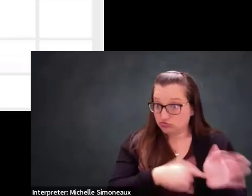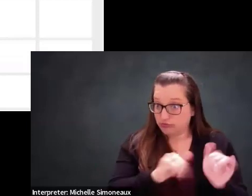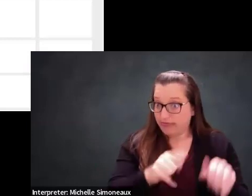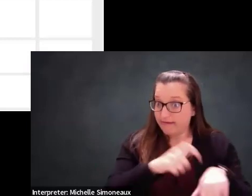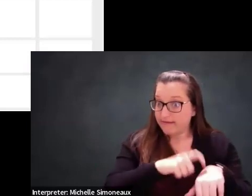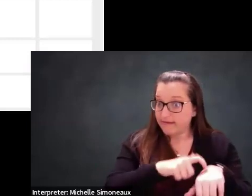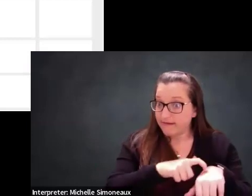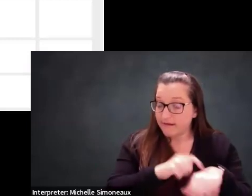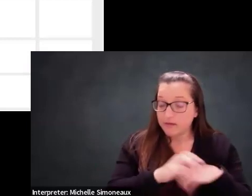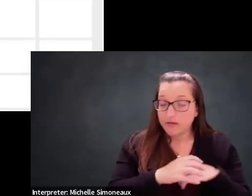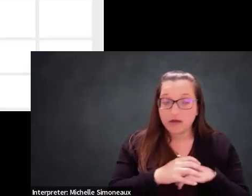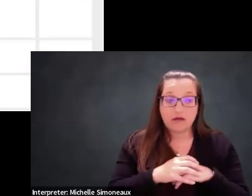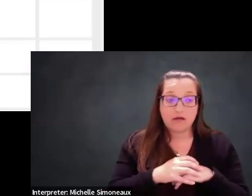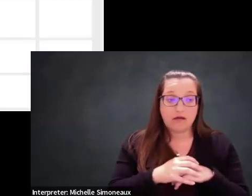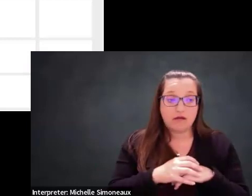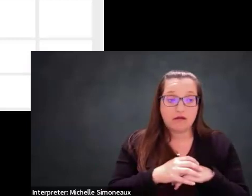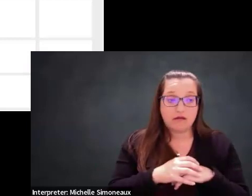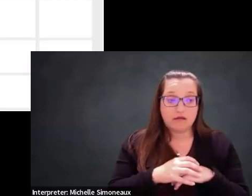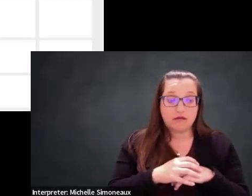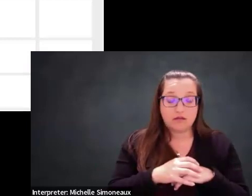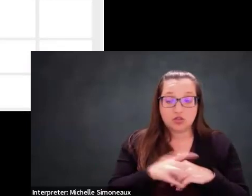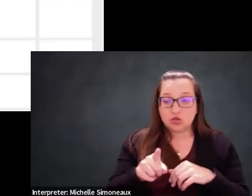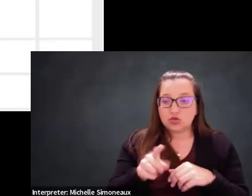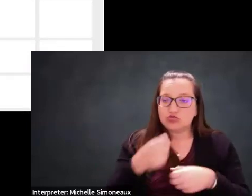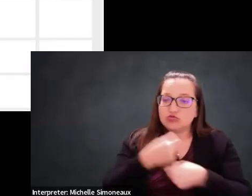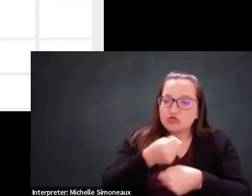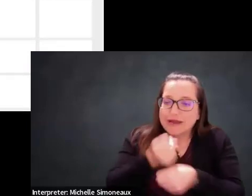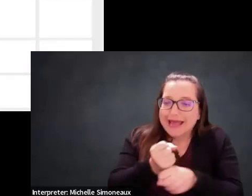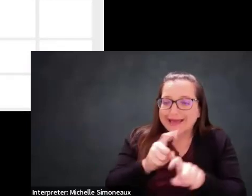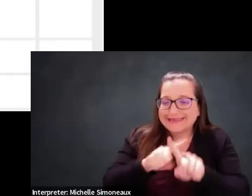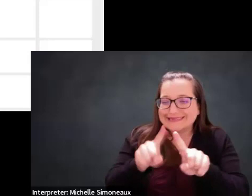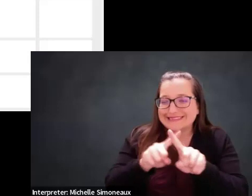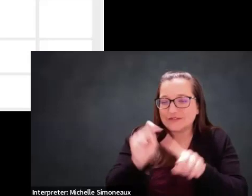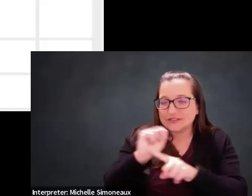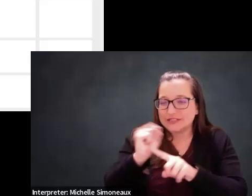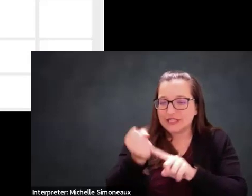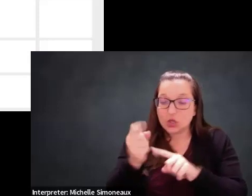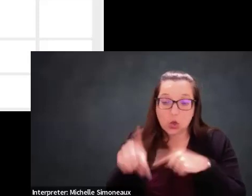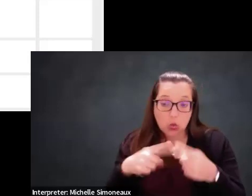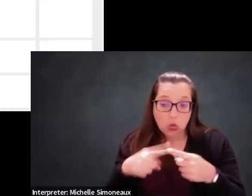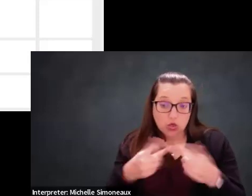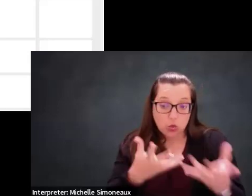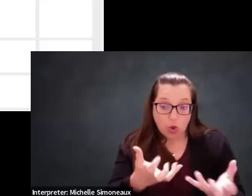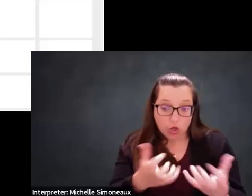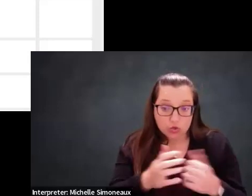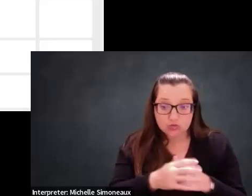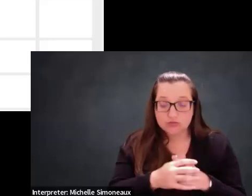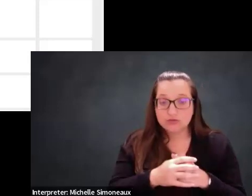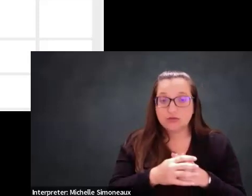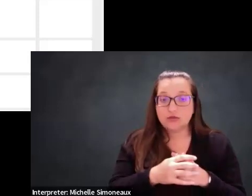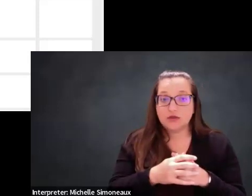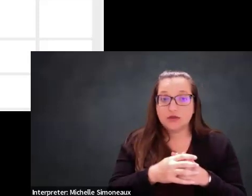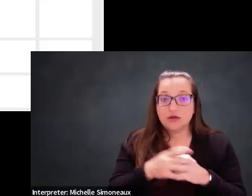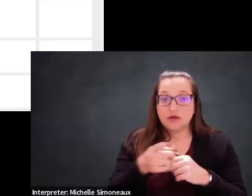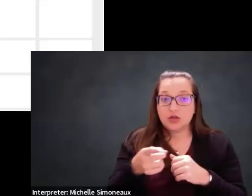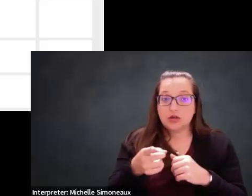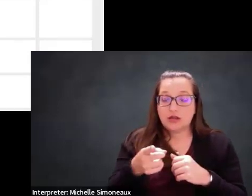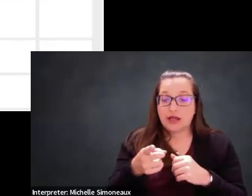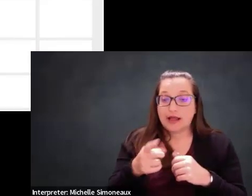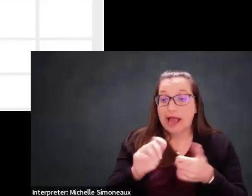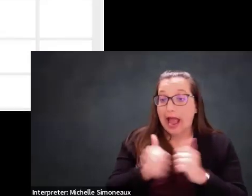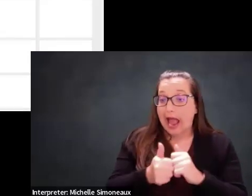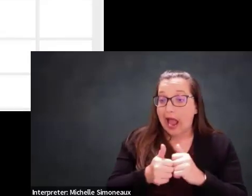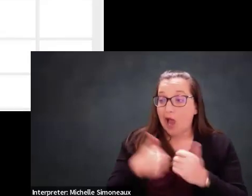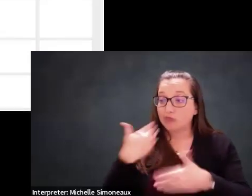you know, different situations of when you want to use the device. And how did it go on Sunday and Monday, can it kind of be your own like daily